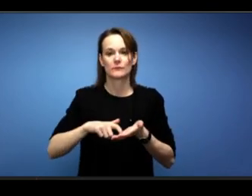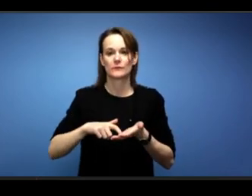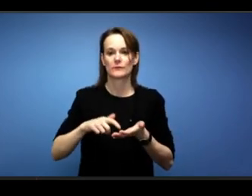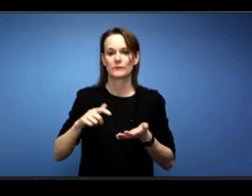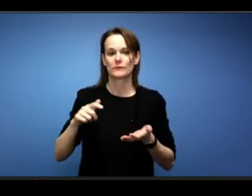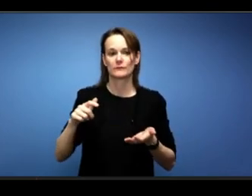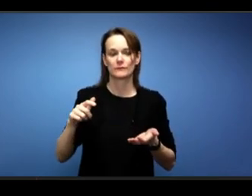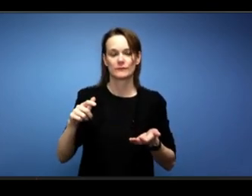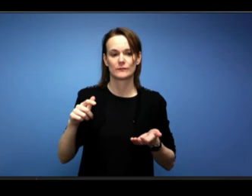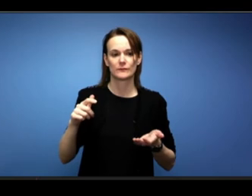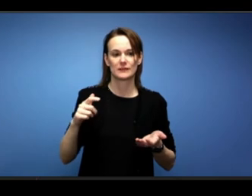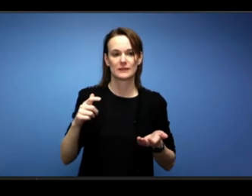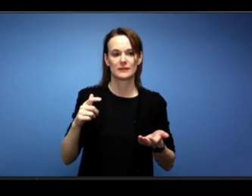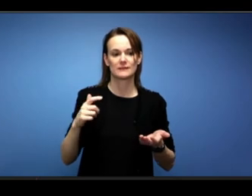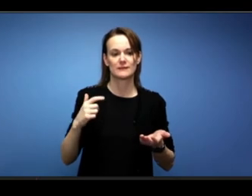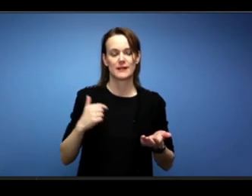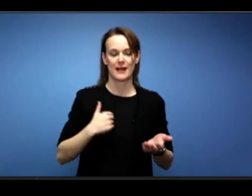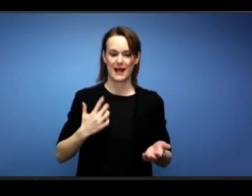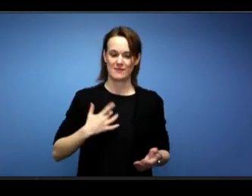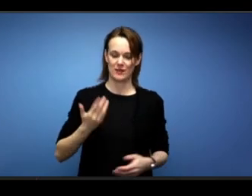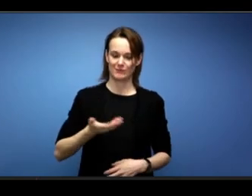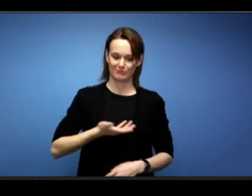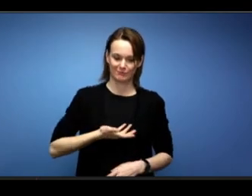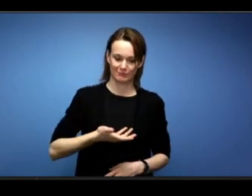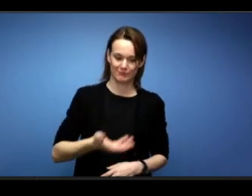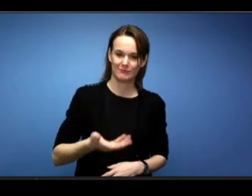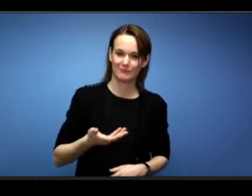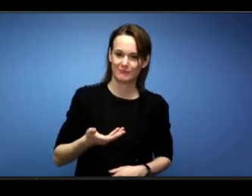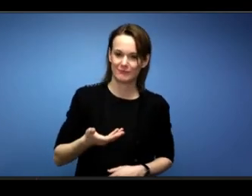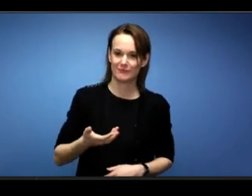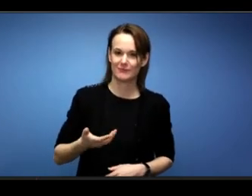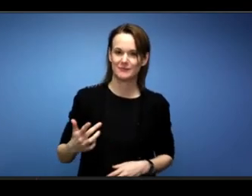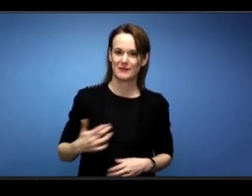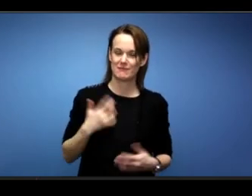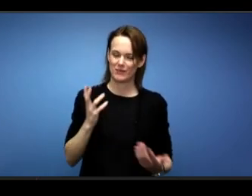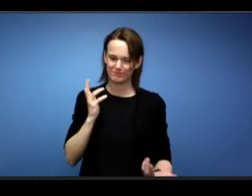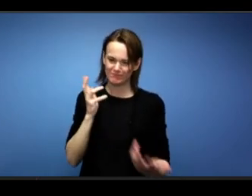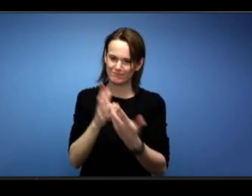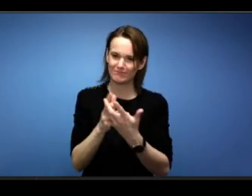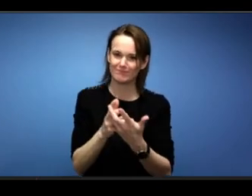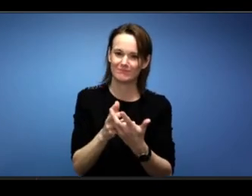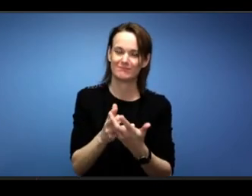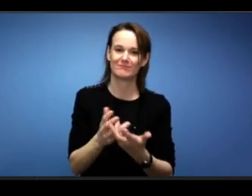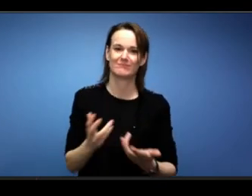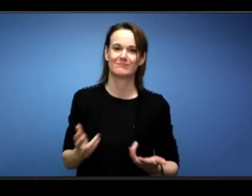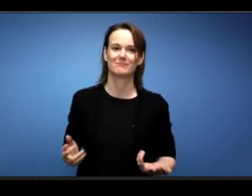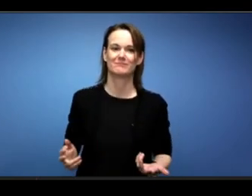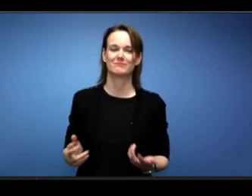I guess I would say like a warm welcome, you know, in my business for someone who,